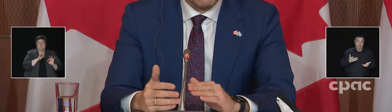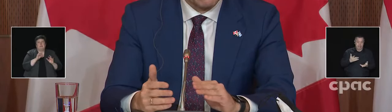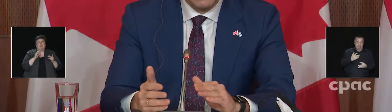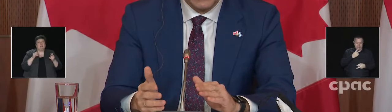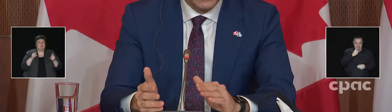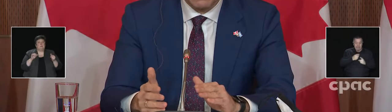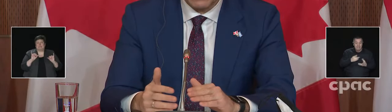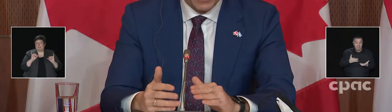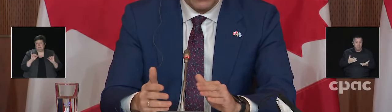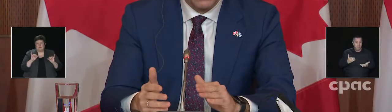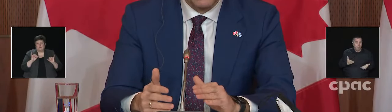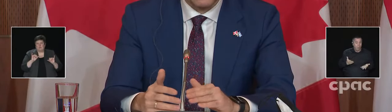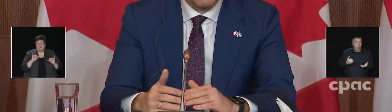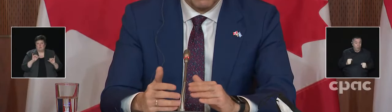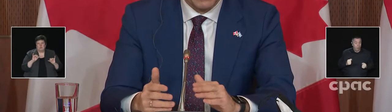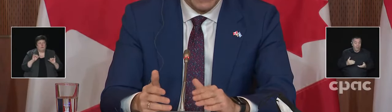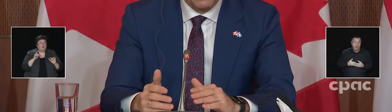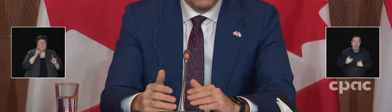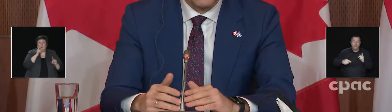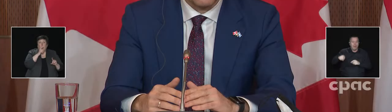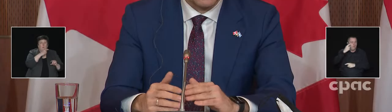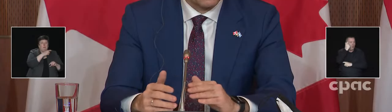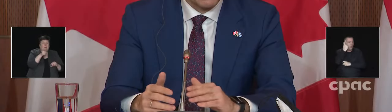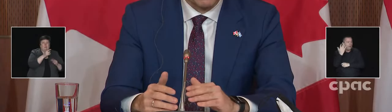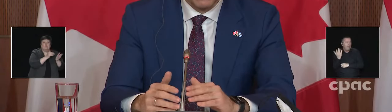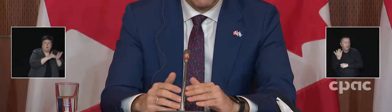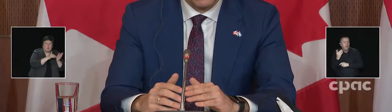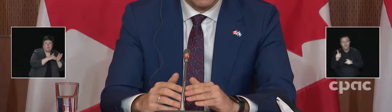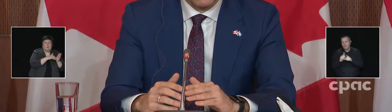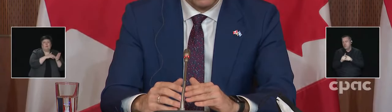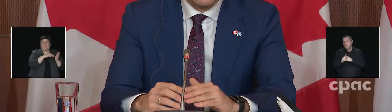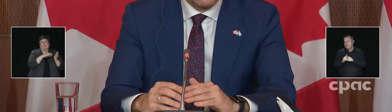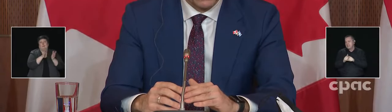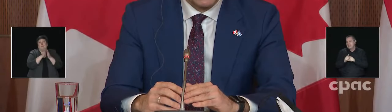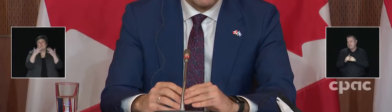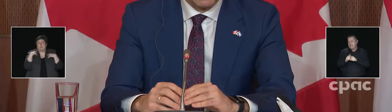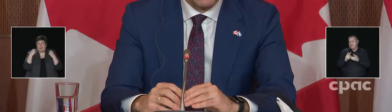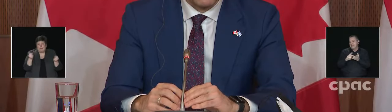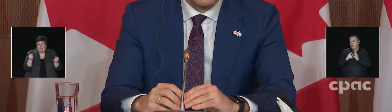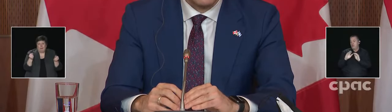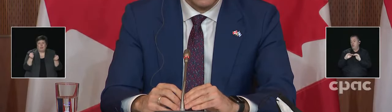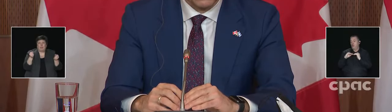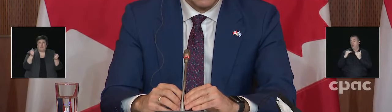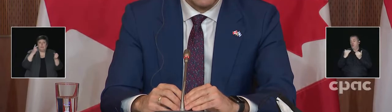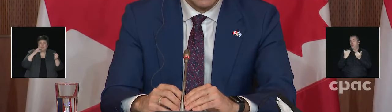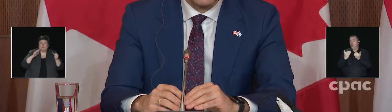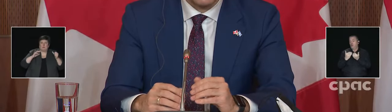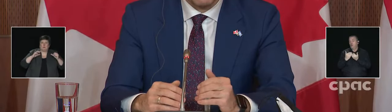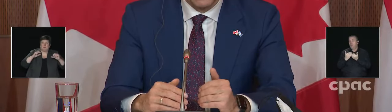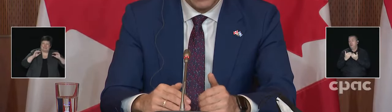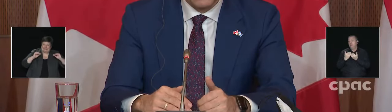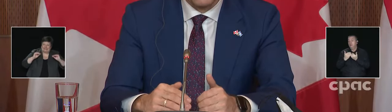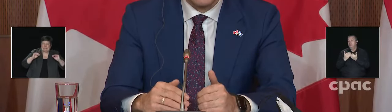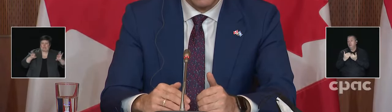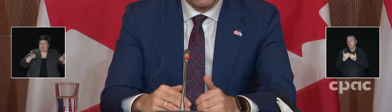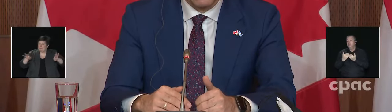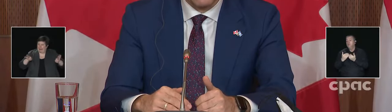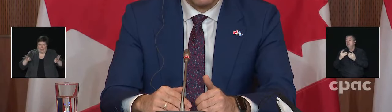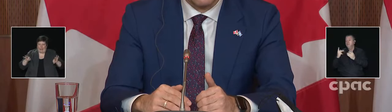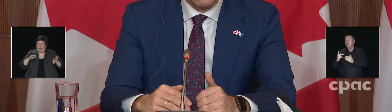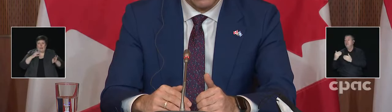expert, doctors, public health officials in various provinces and territories to share that message, so that, again,